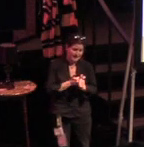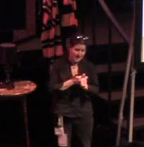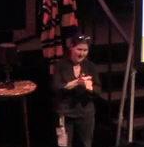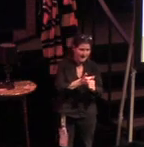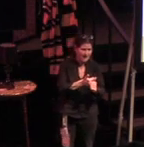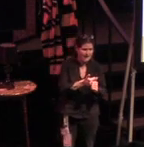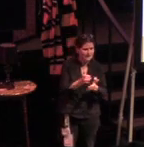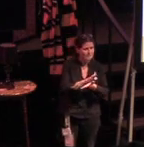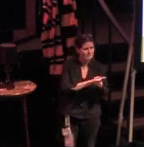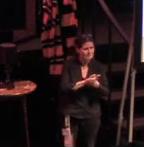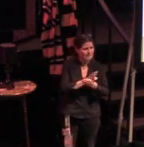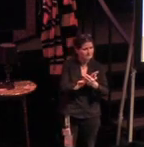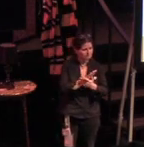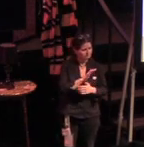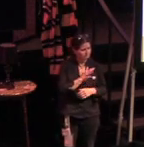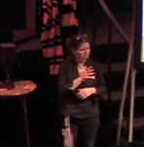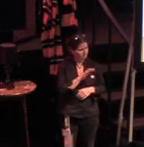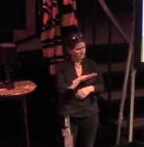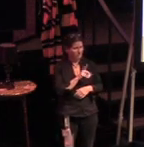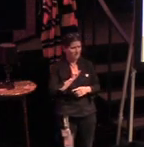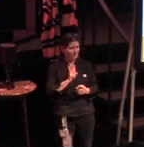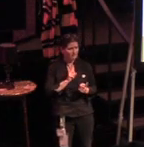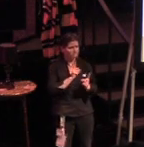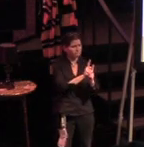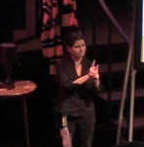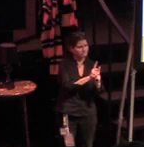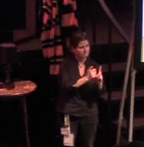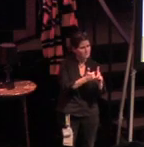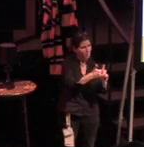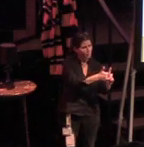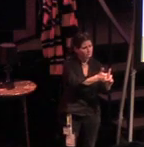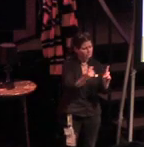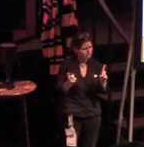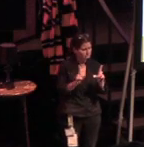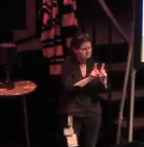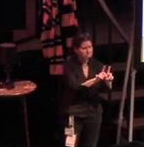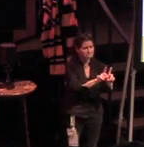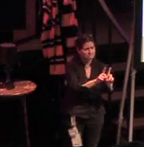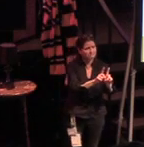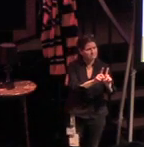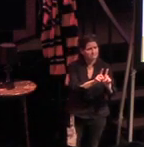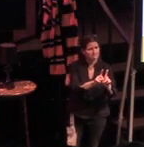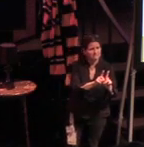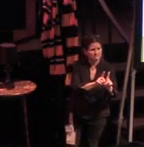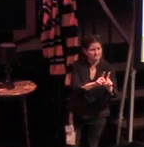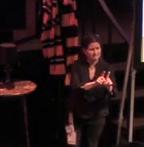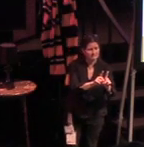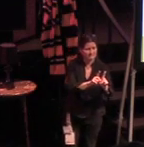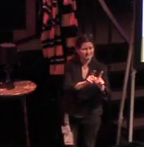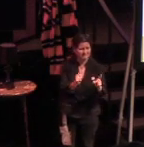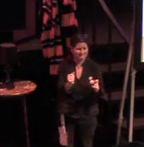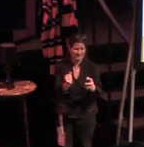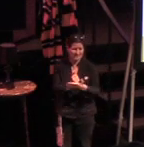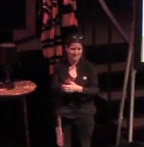for someone it really is and it's so much harder than it sounds like if I make it sound easy it's not